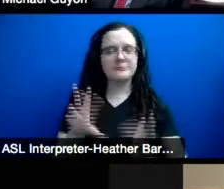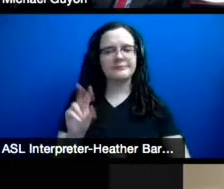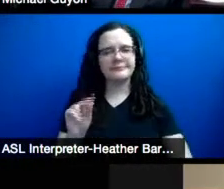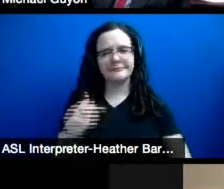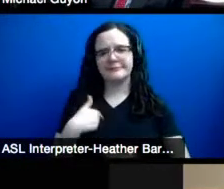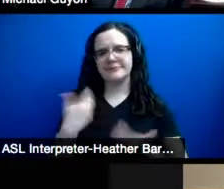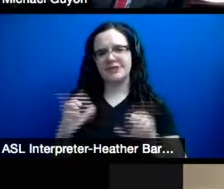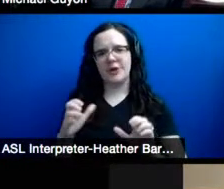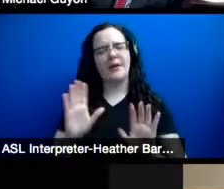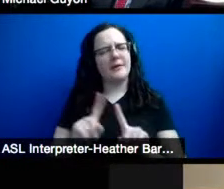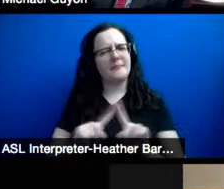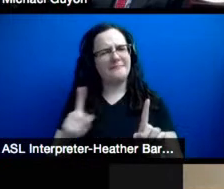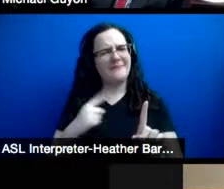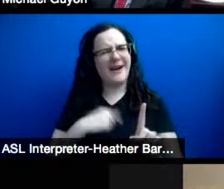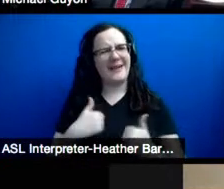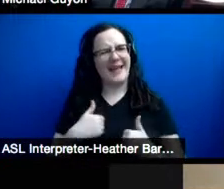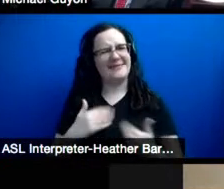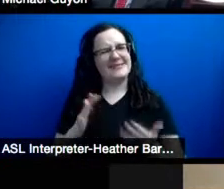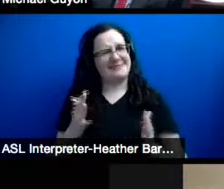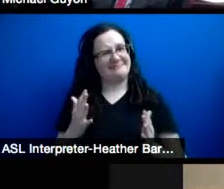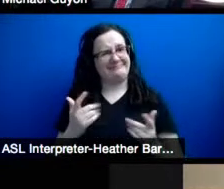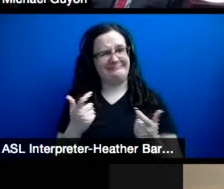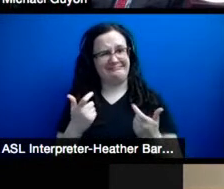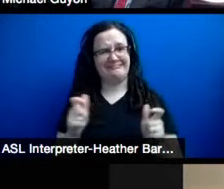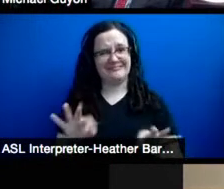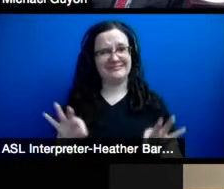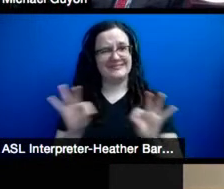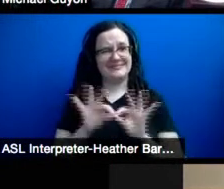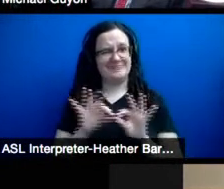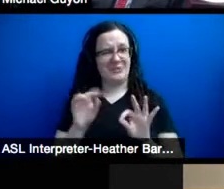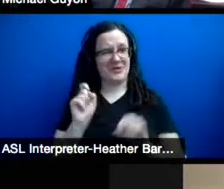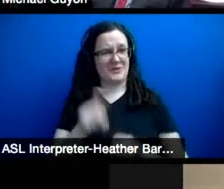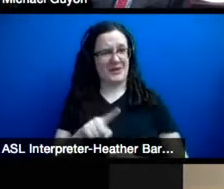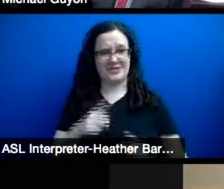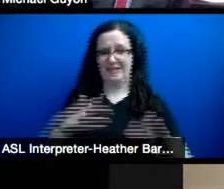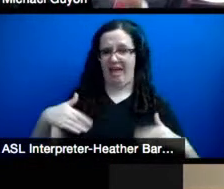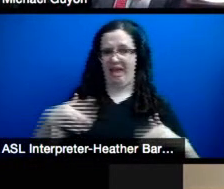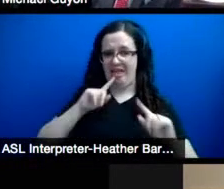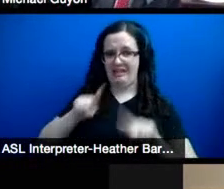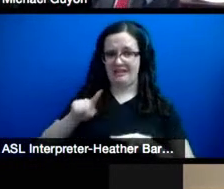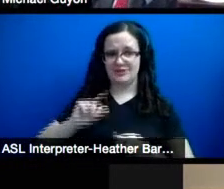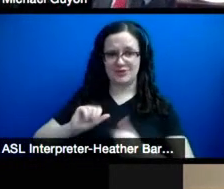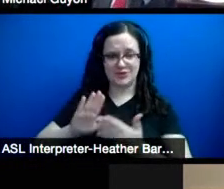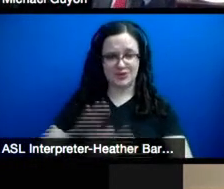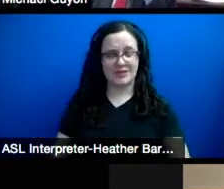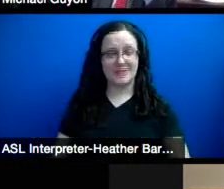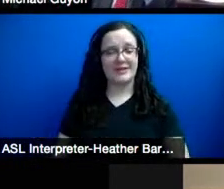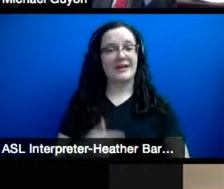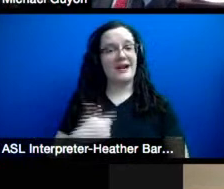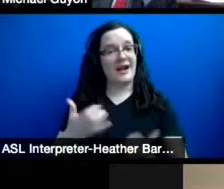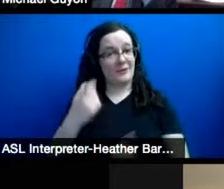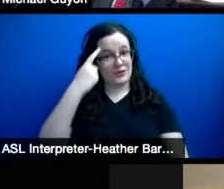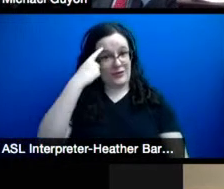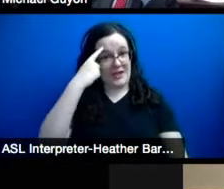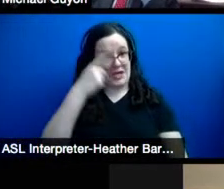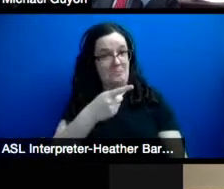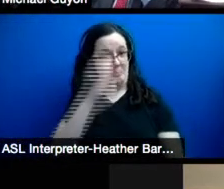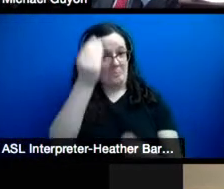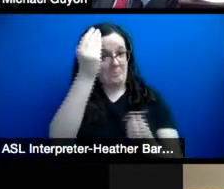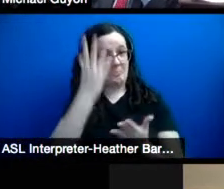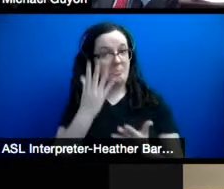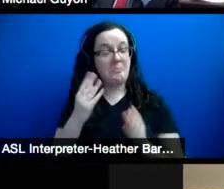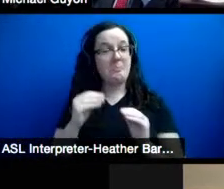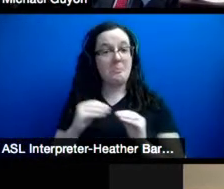some fairly significant unanswered questions that I would like to think that with additional information and